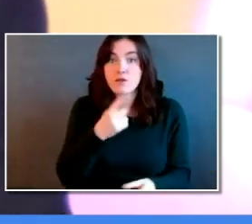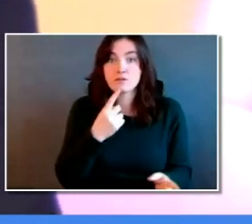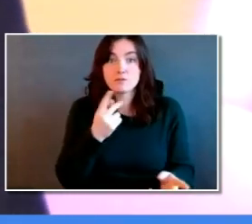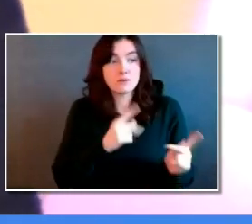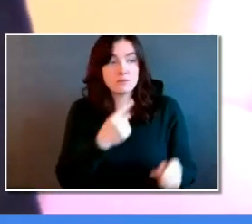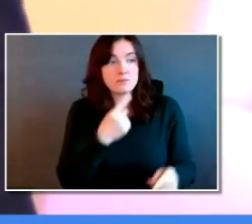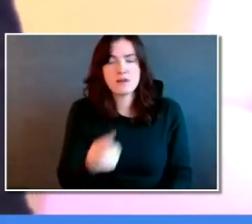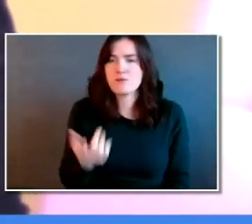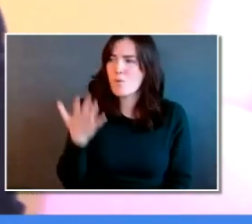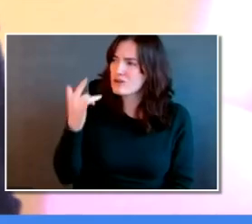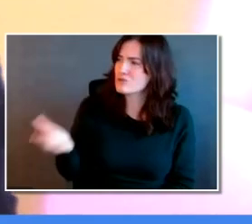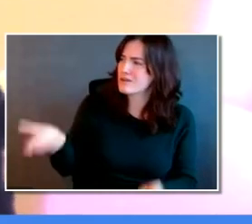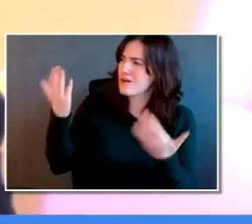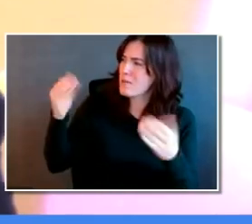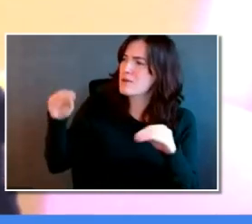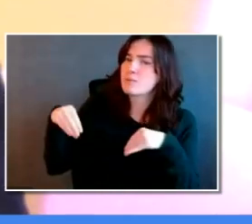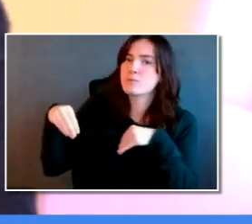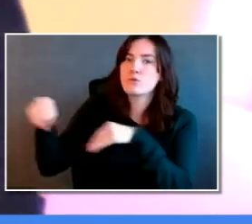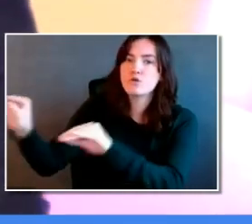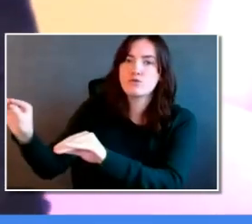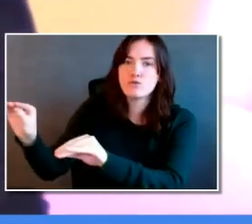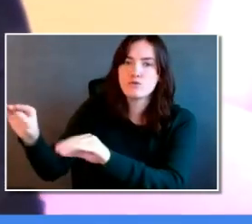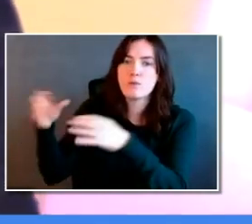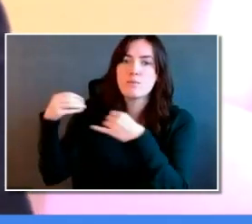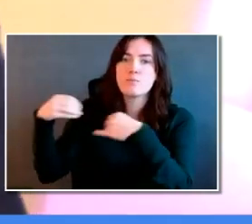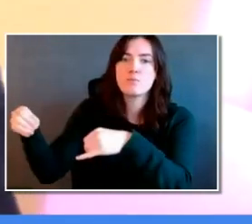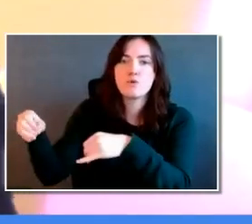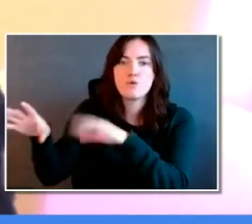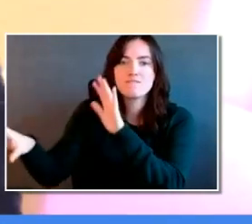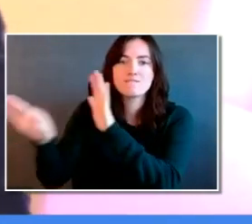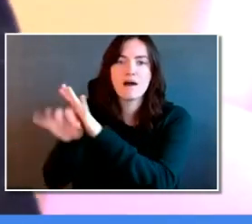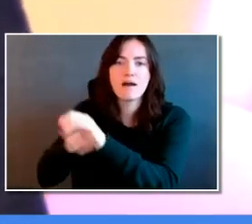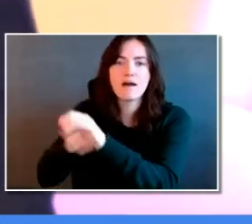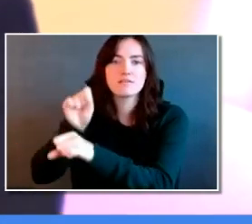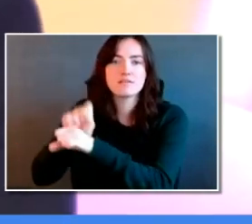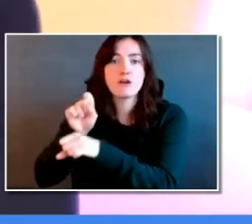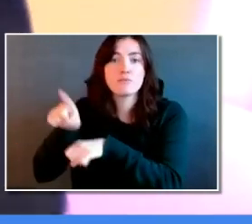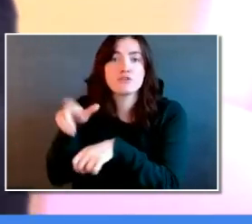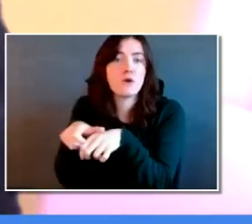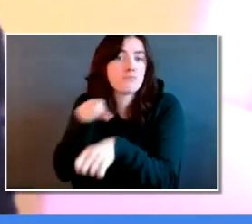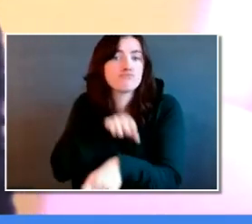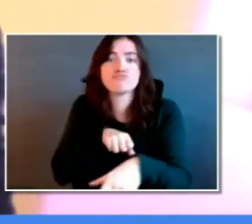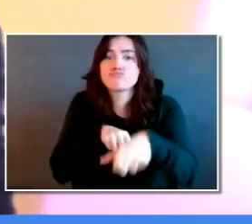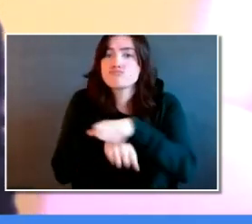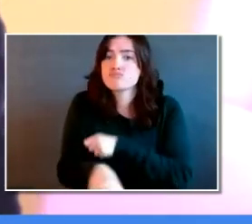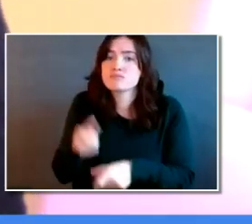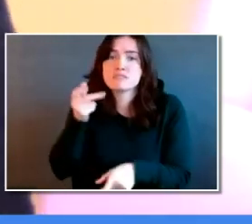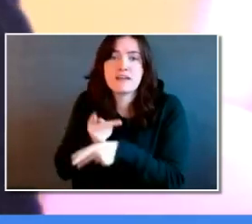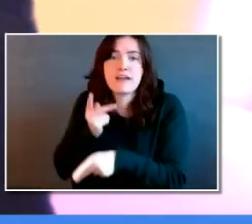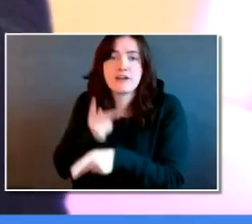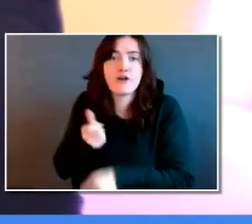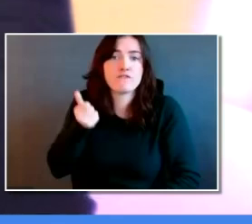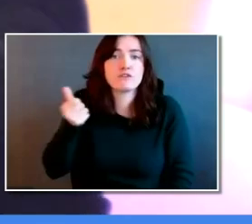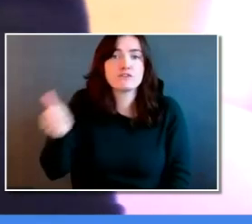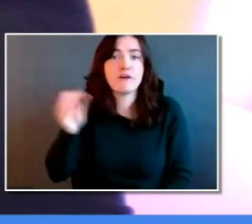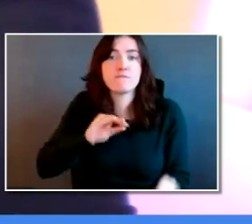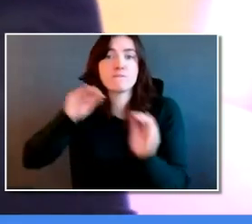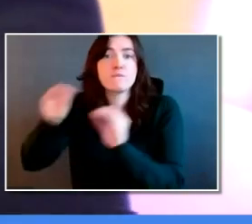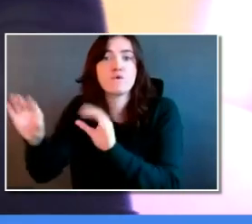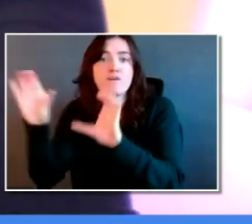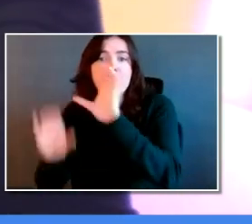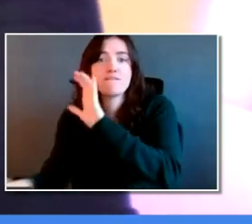move? Go where the jobs are. Pull yourselves up by your bootstraps. And now, 35 years later, the same